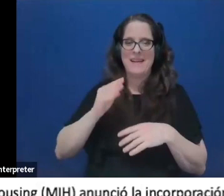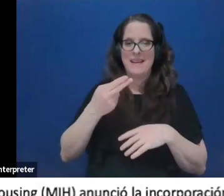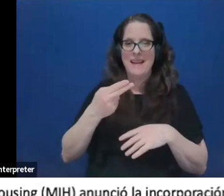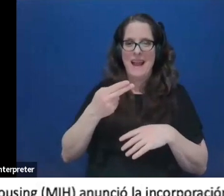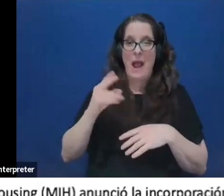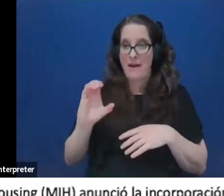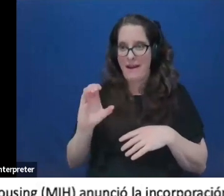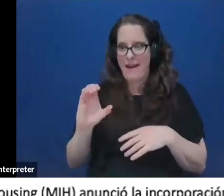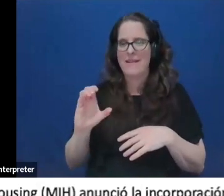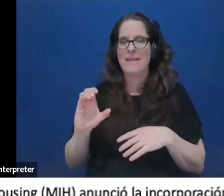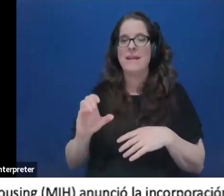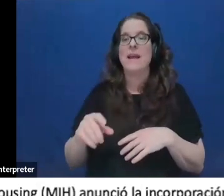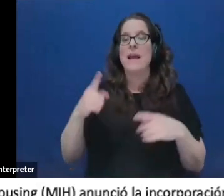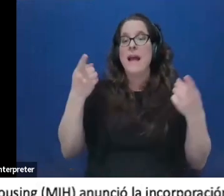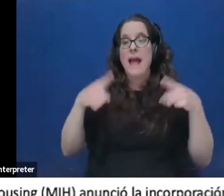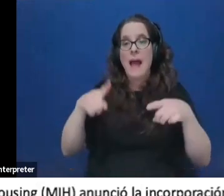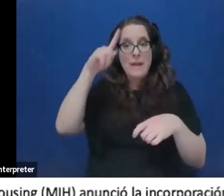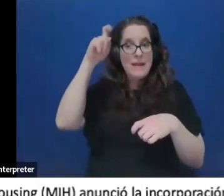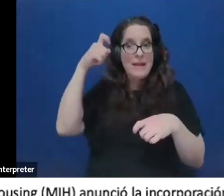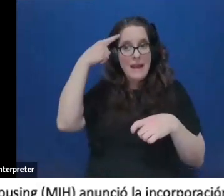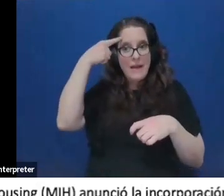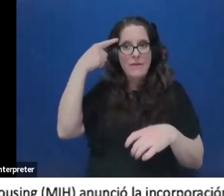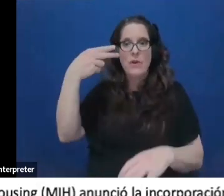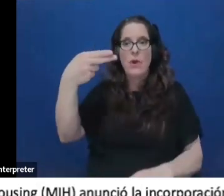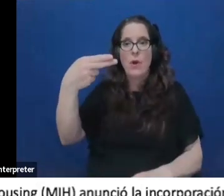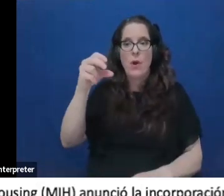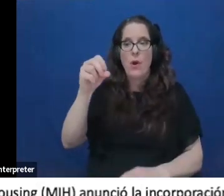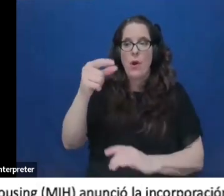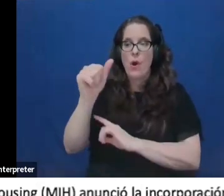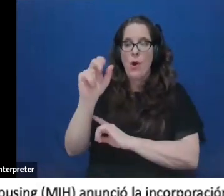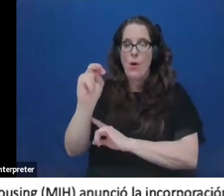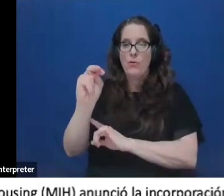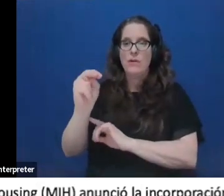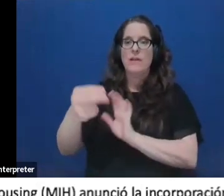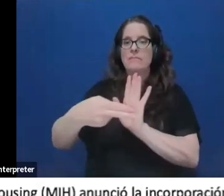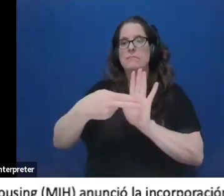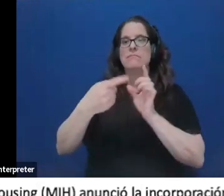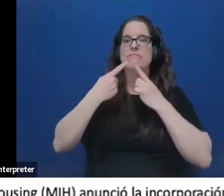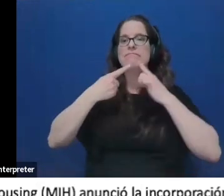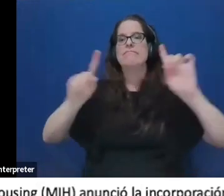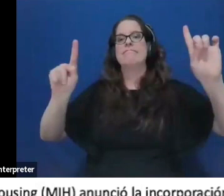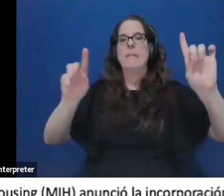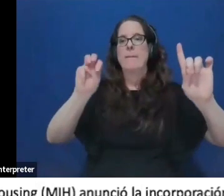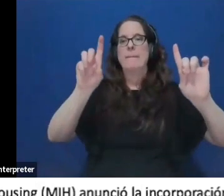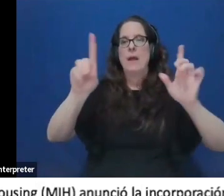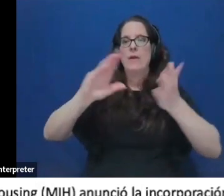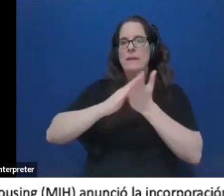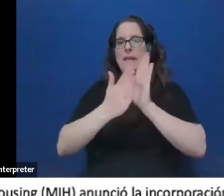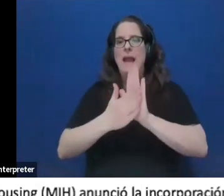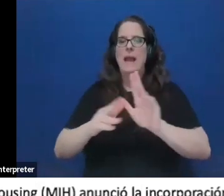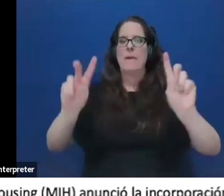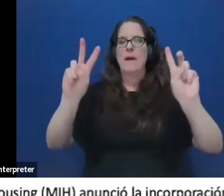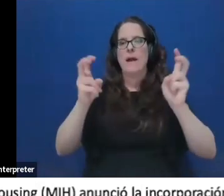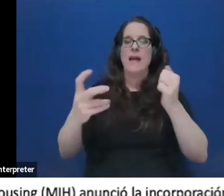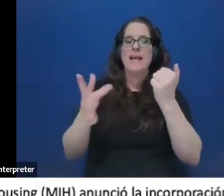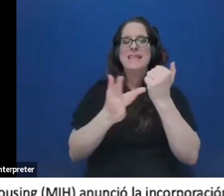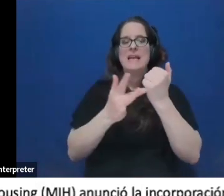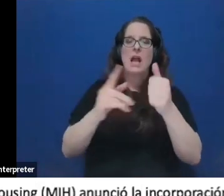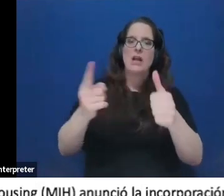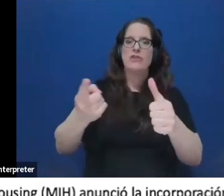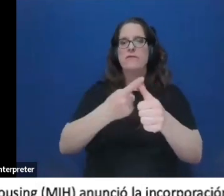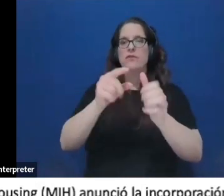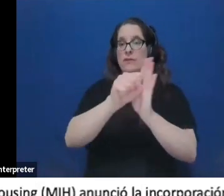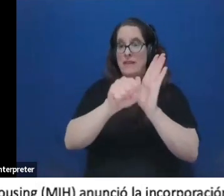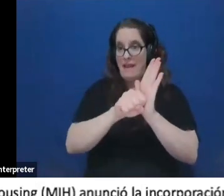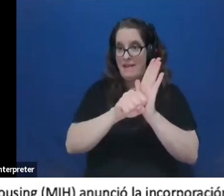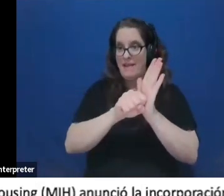Hogan announced that Maryland would become a technology first state through a proclamation that he signed. And the state became committed to